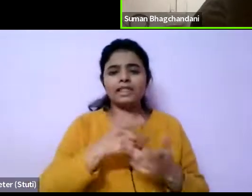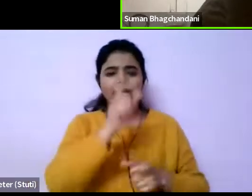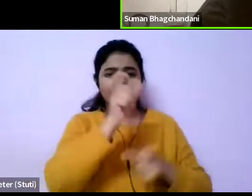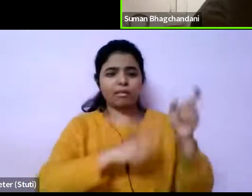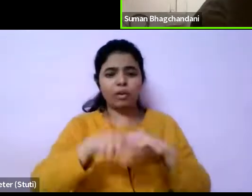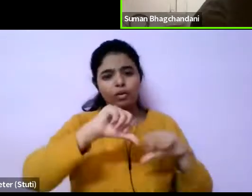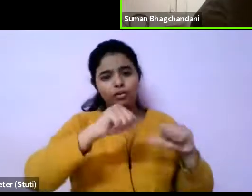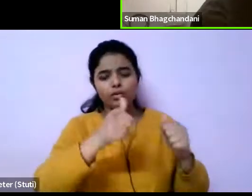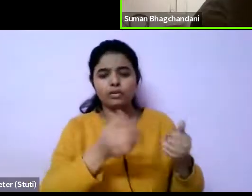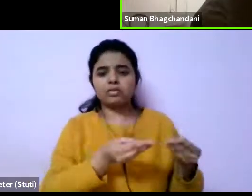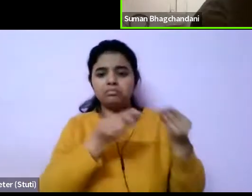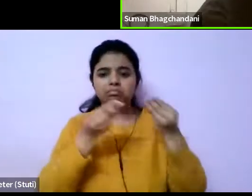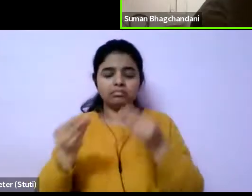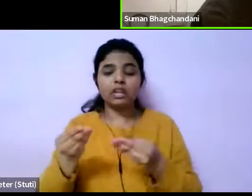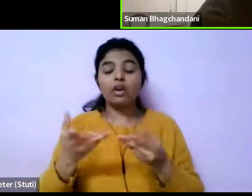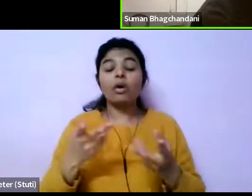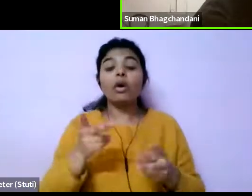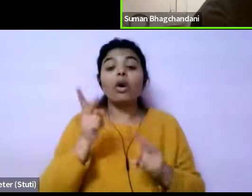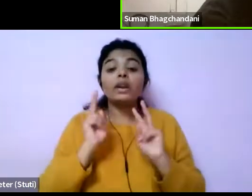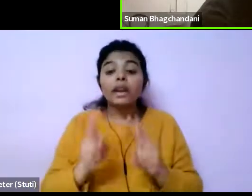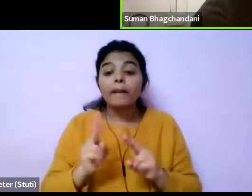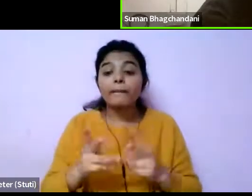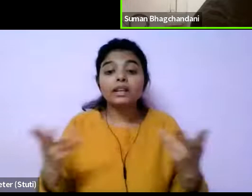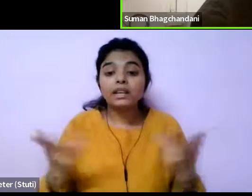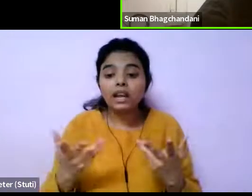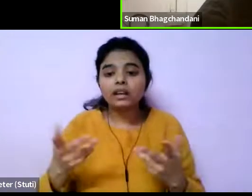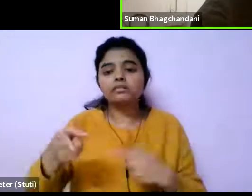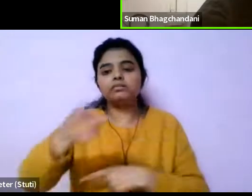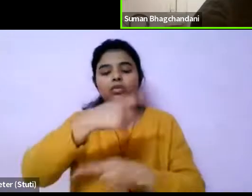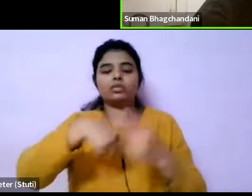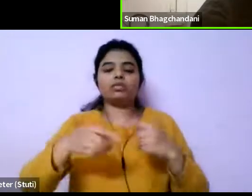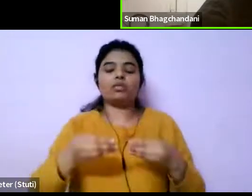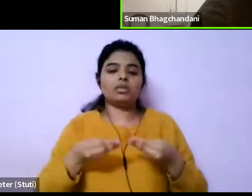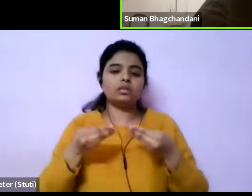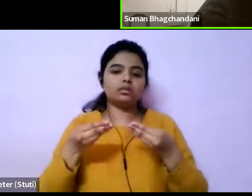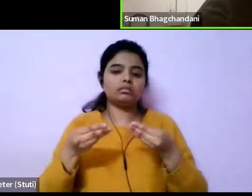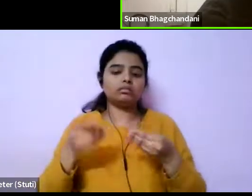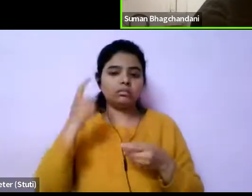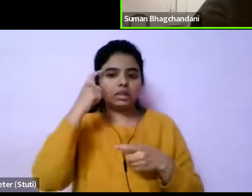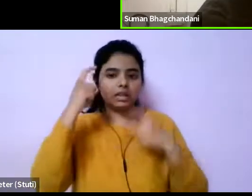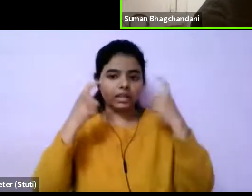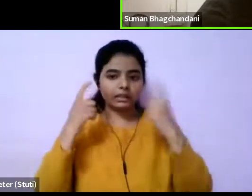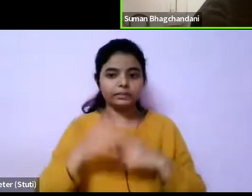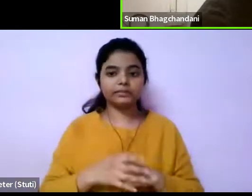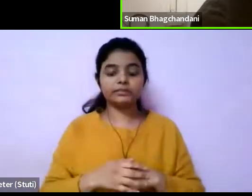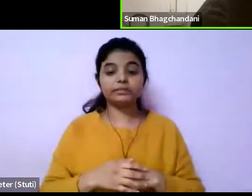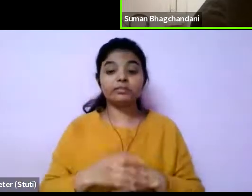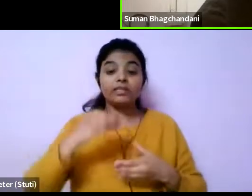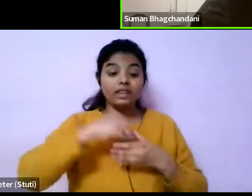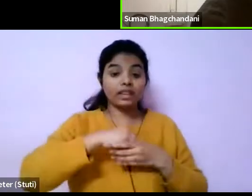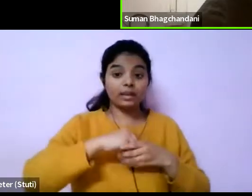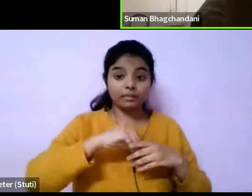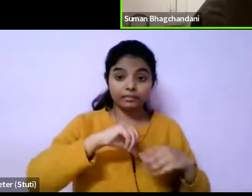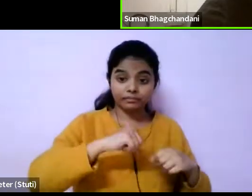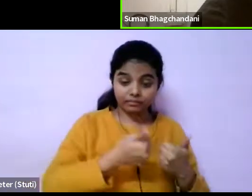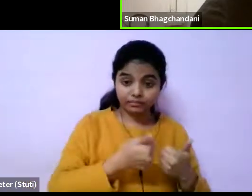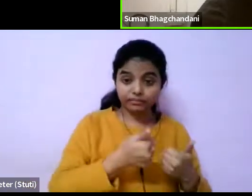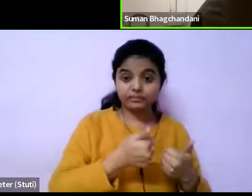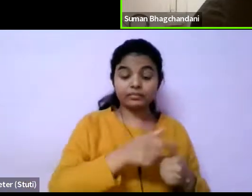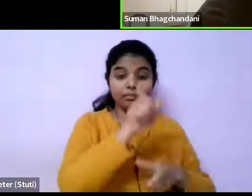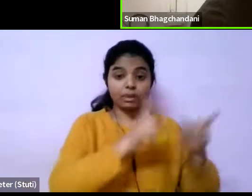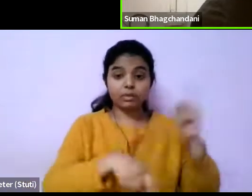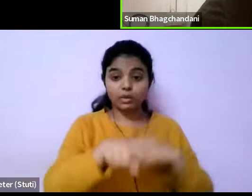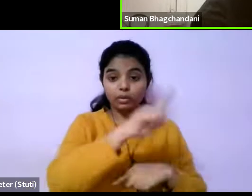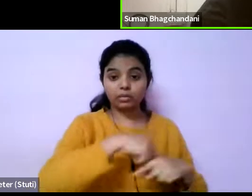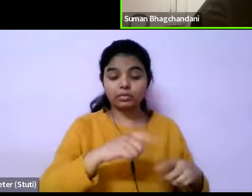made to preserve the normative that was threatened by the presence of alternate bodies. However, able-bodied classical performing art dancers